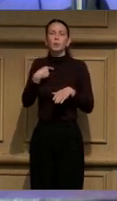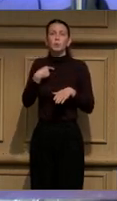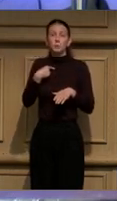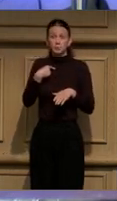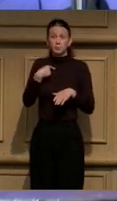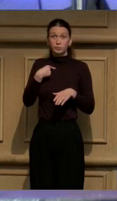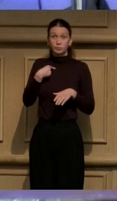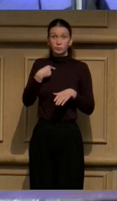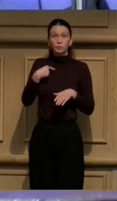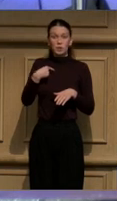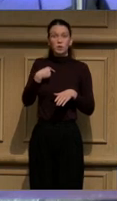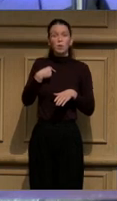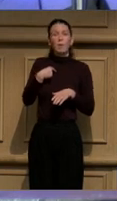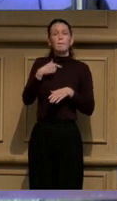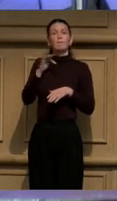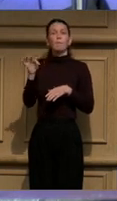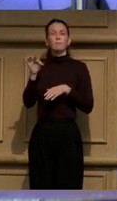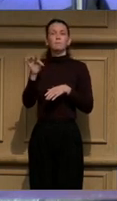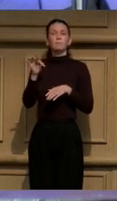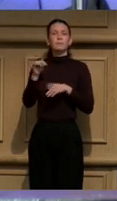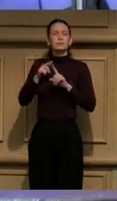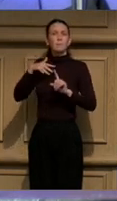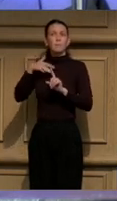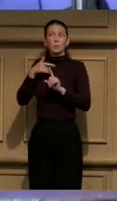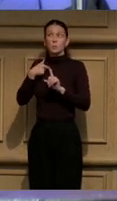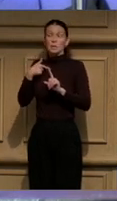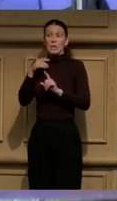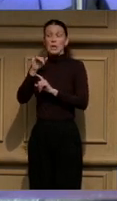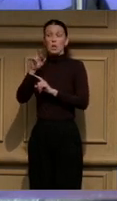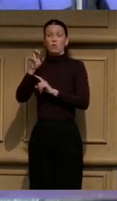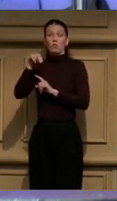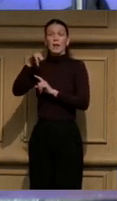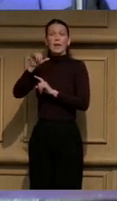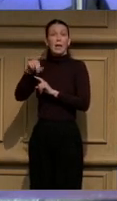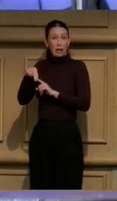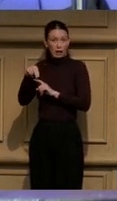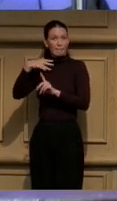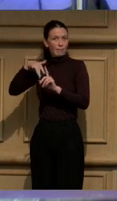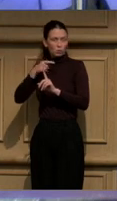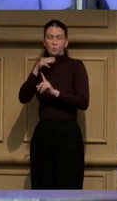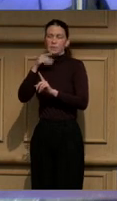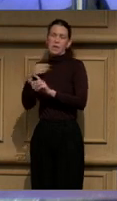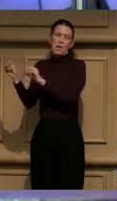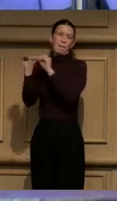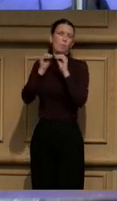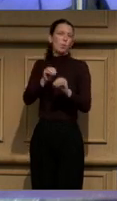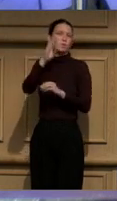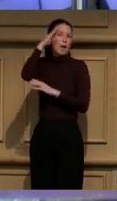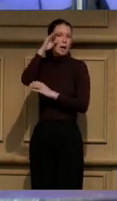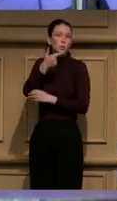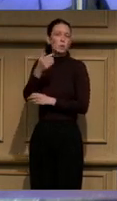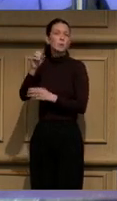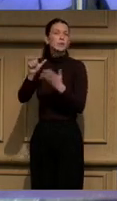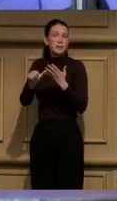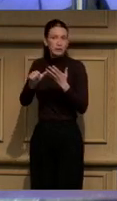from painting background. So when I moved to Ireland in 2006, I was working with